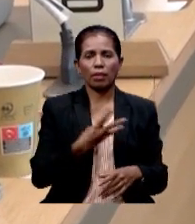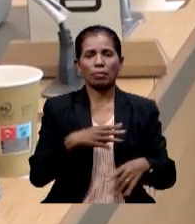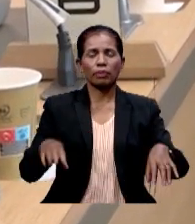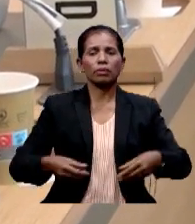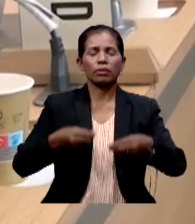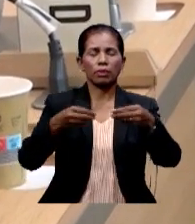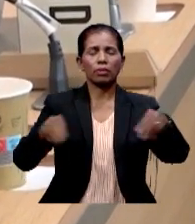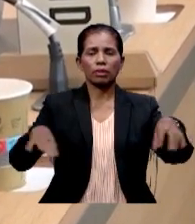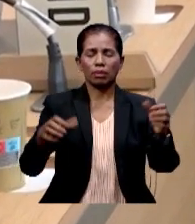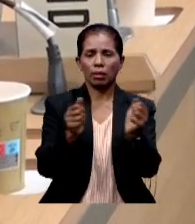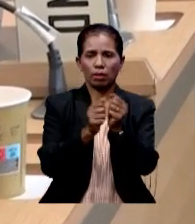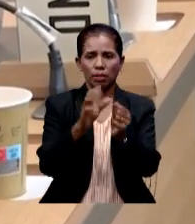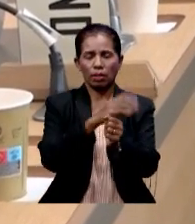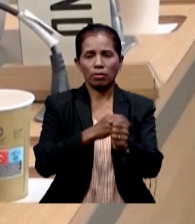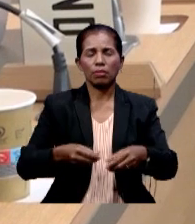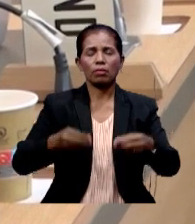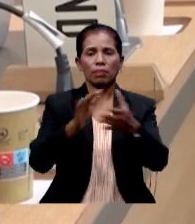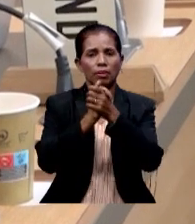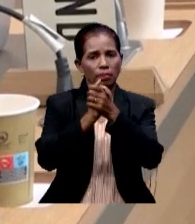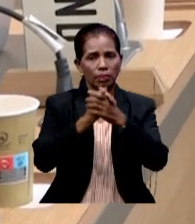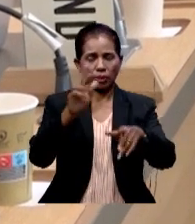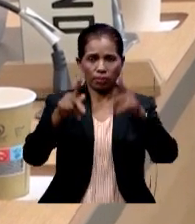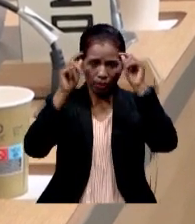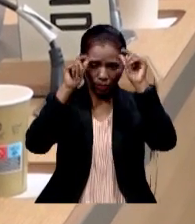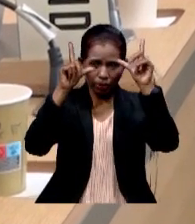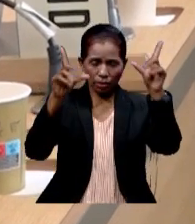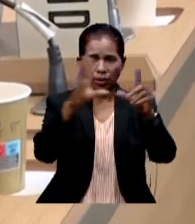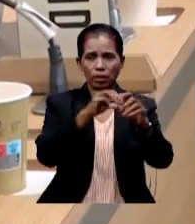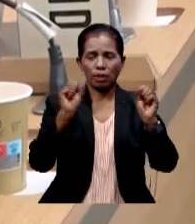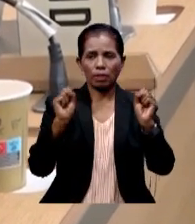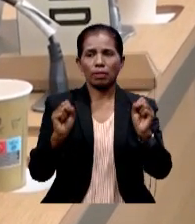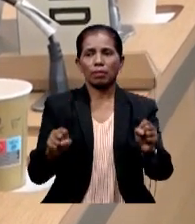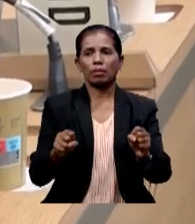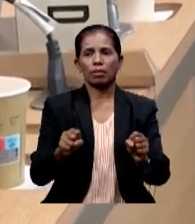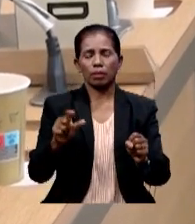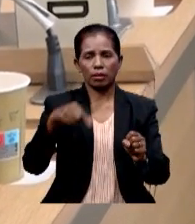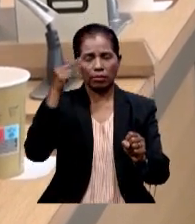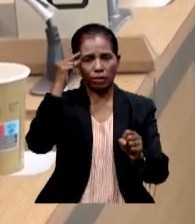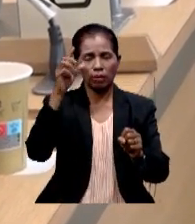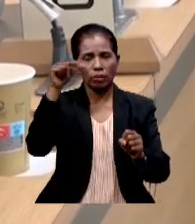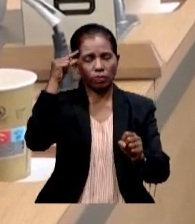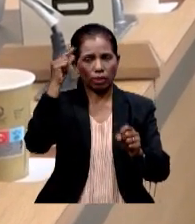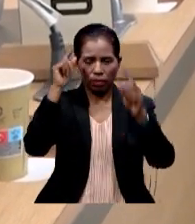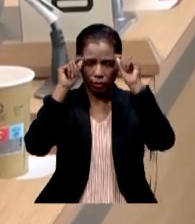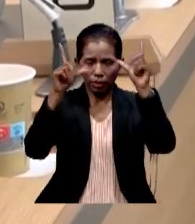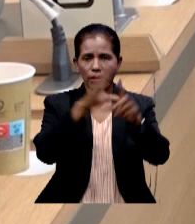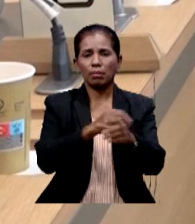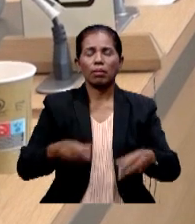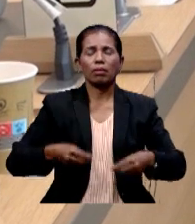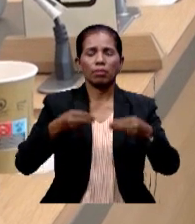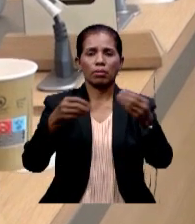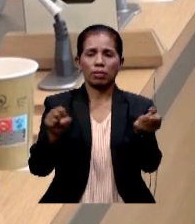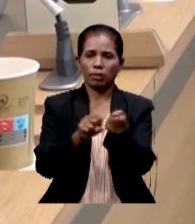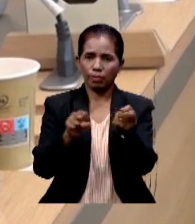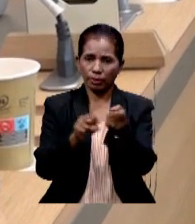the constituency of relevant documents by various governmental organizations and awaiting cabinet